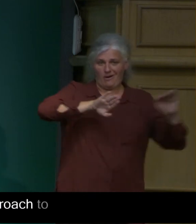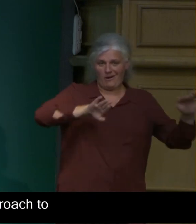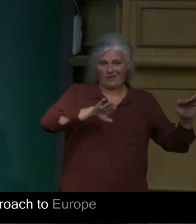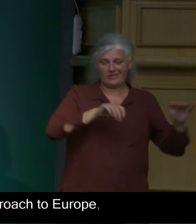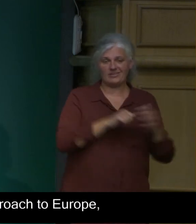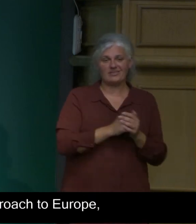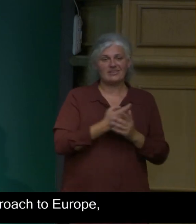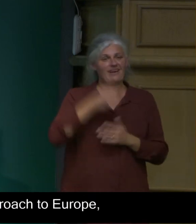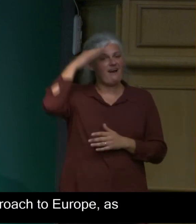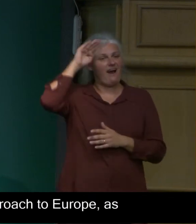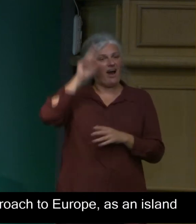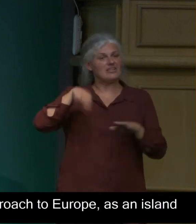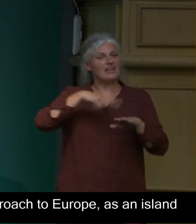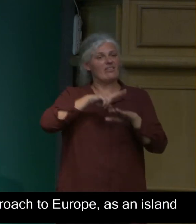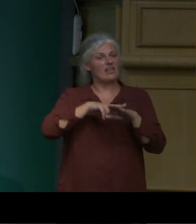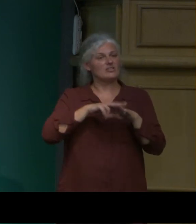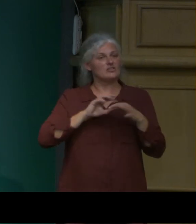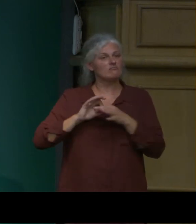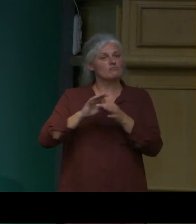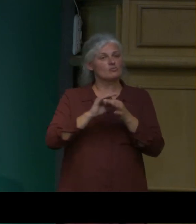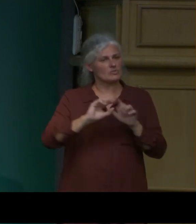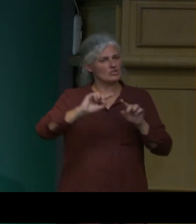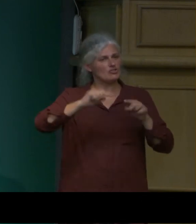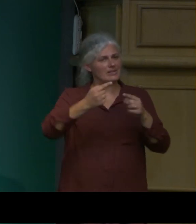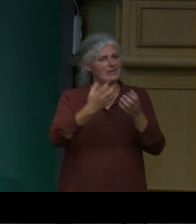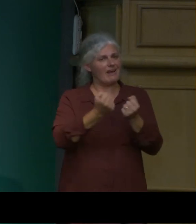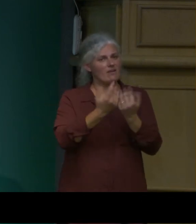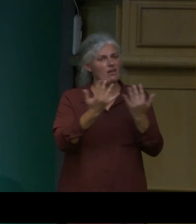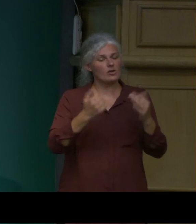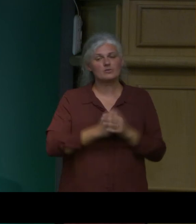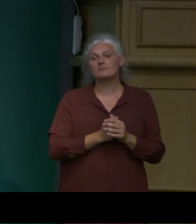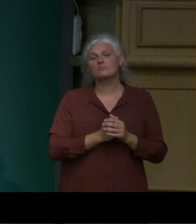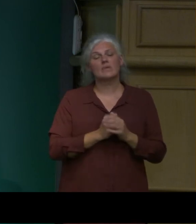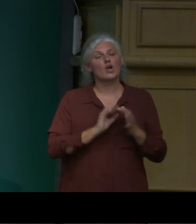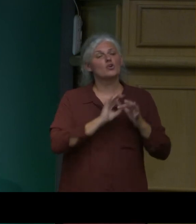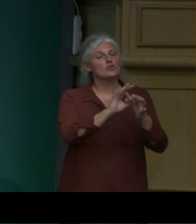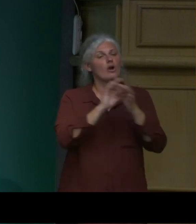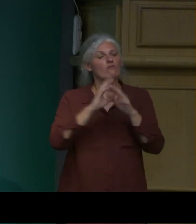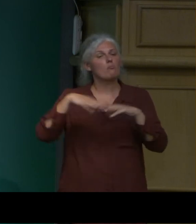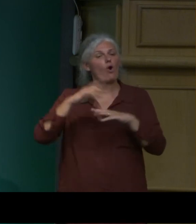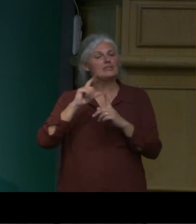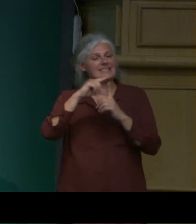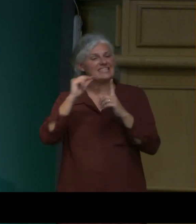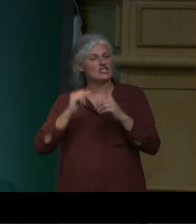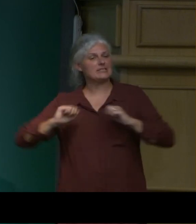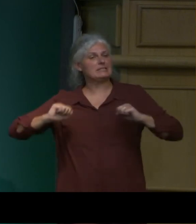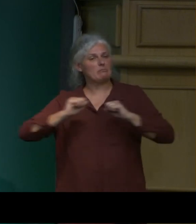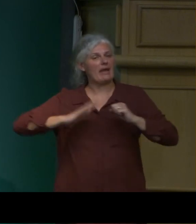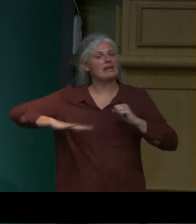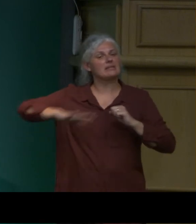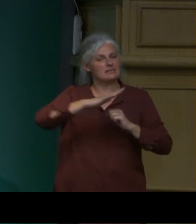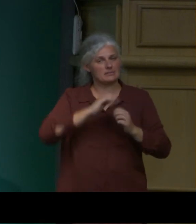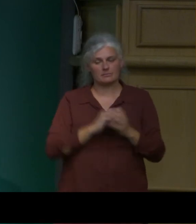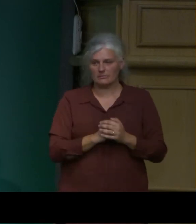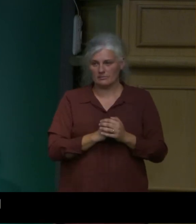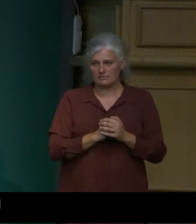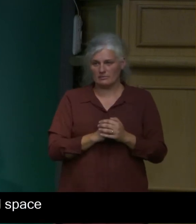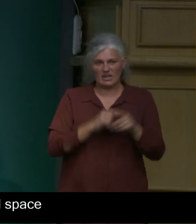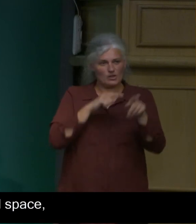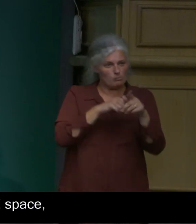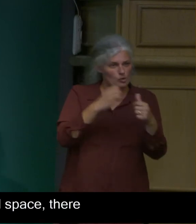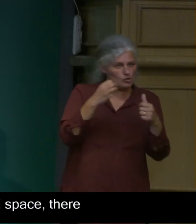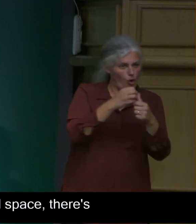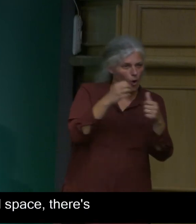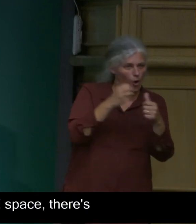nation we Face particular challenges connectivity is about more than digital space there's dependence on